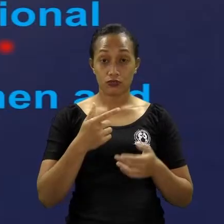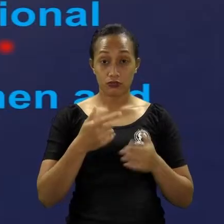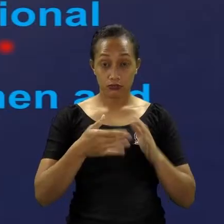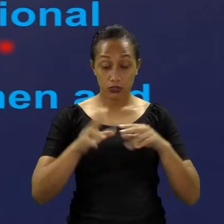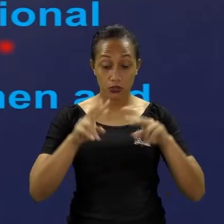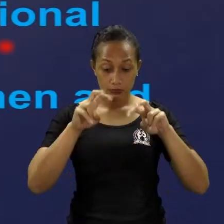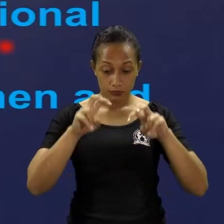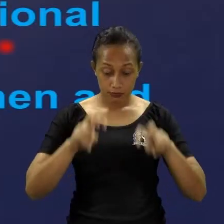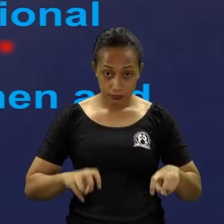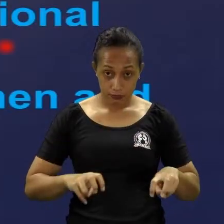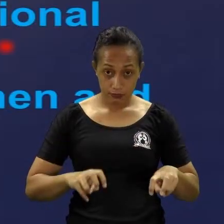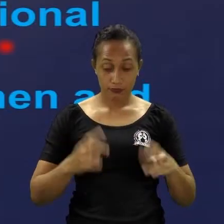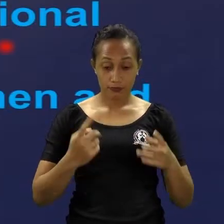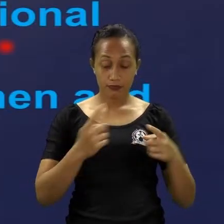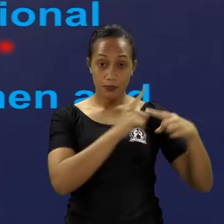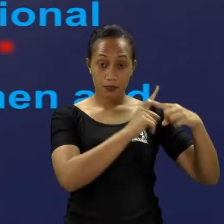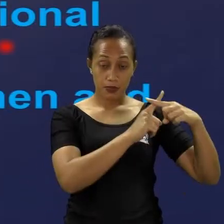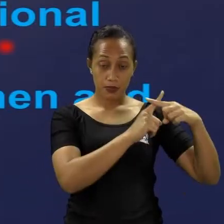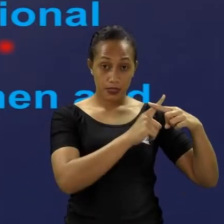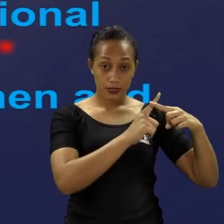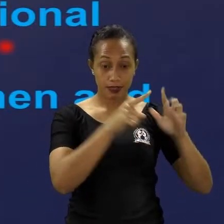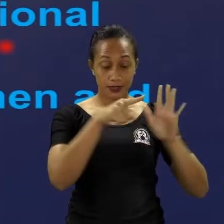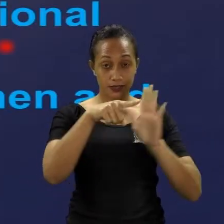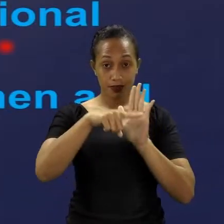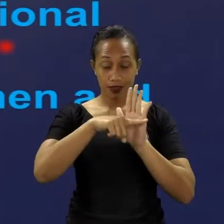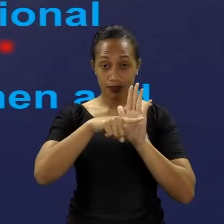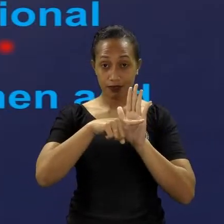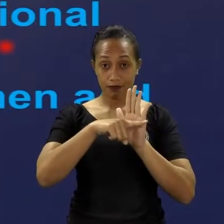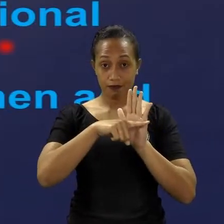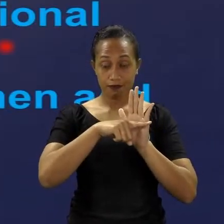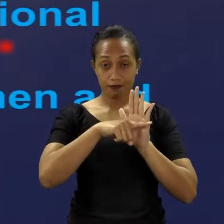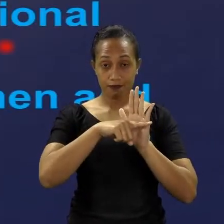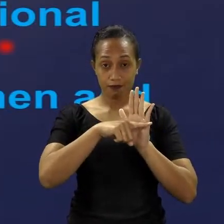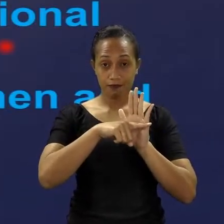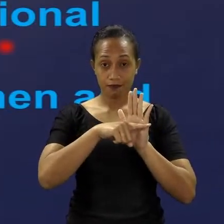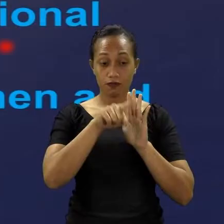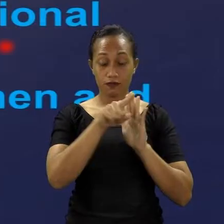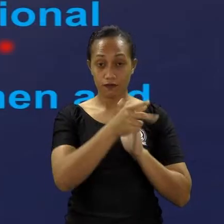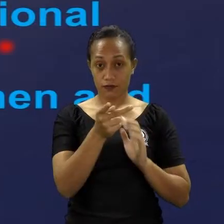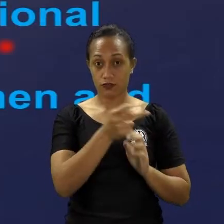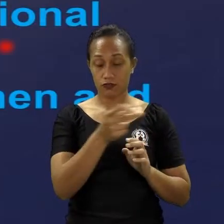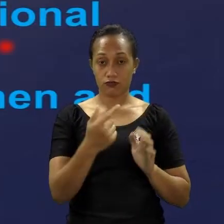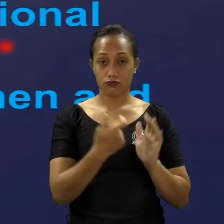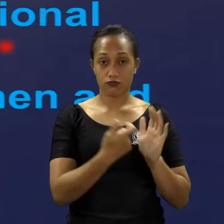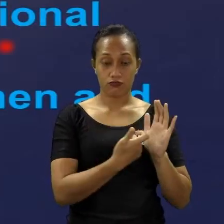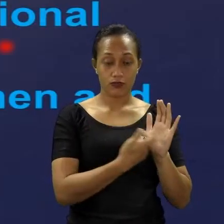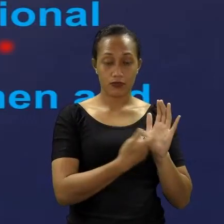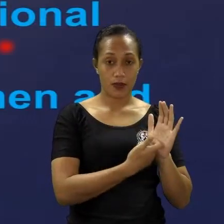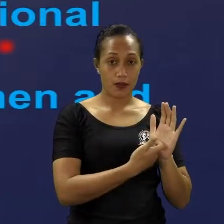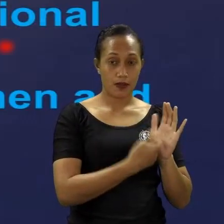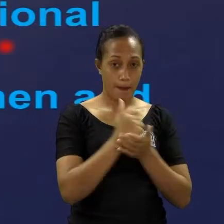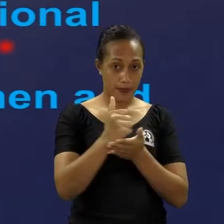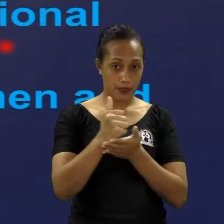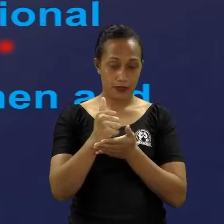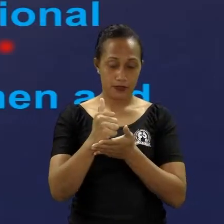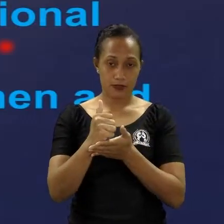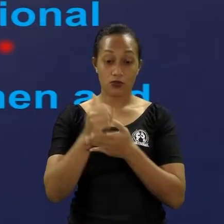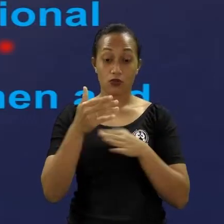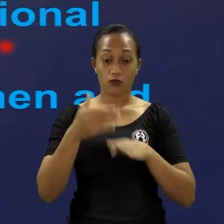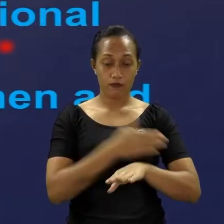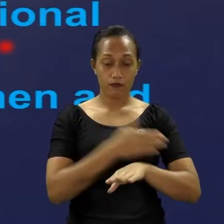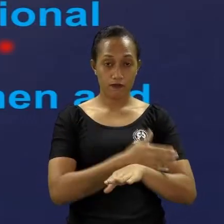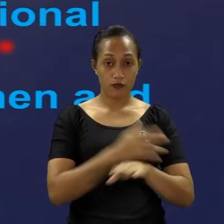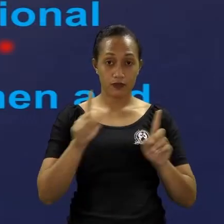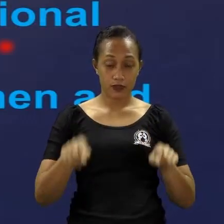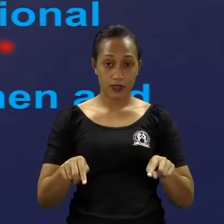ili, lefa au popo maleto ese o rational numbers. Atato tele ia oye, fai